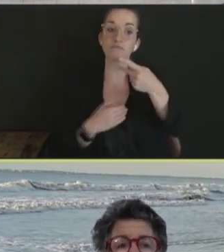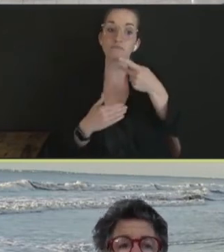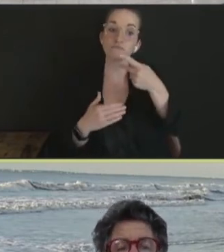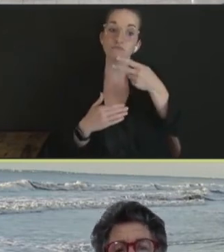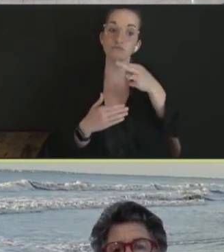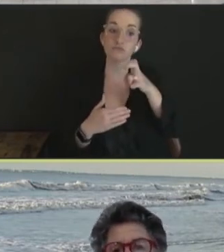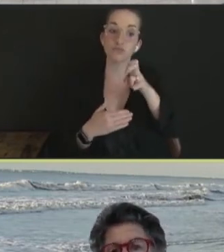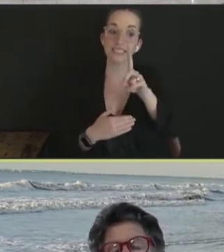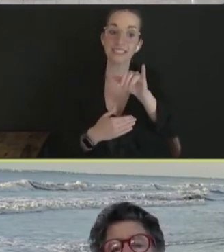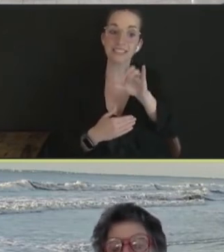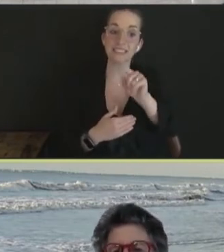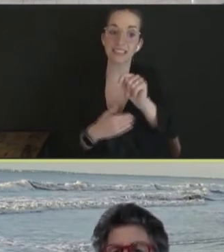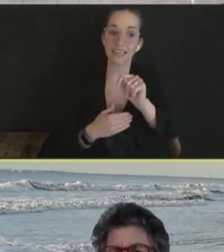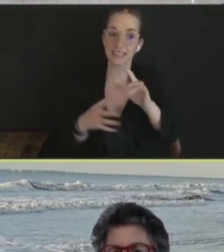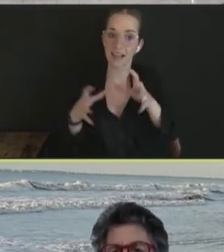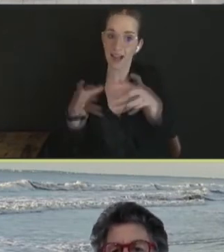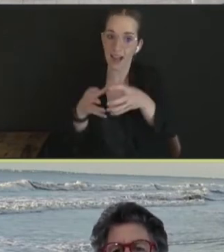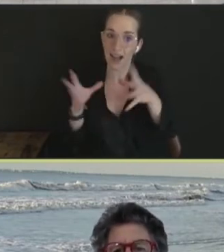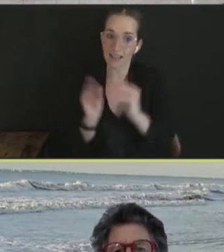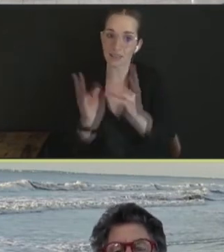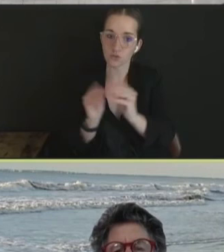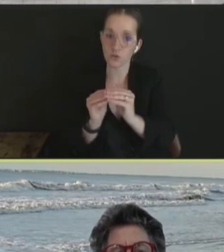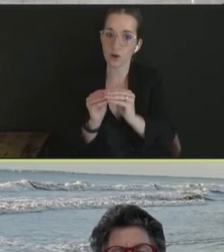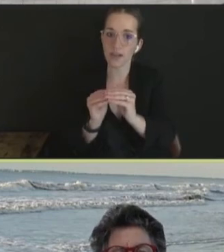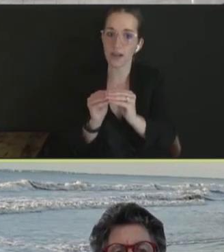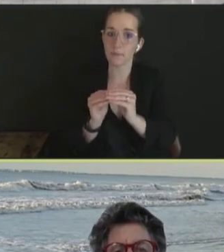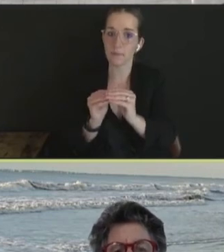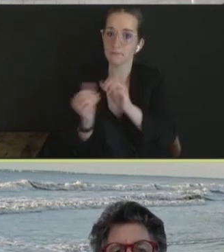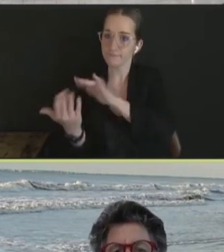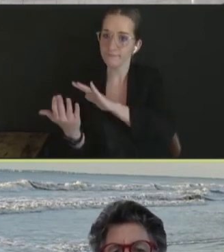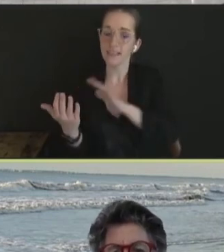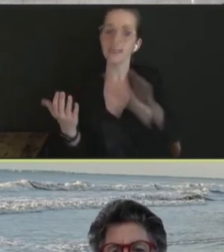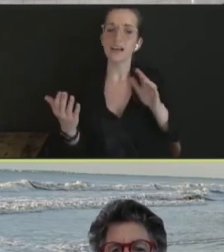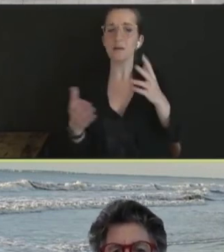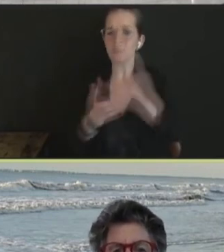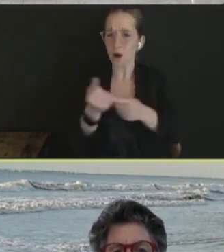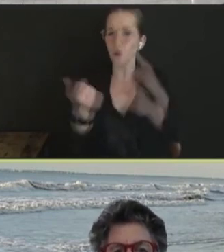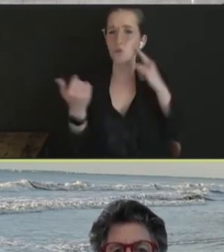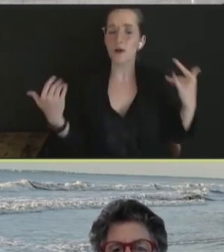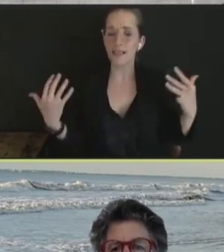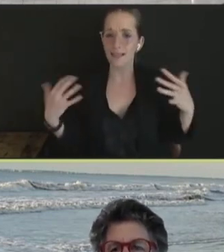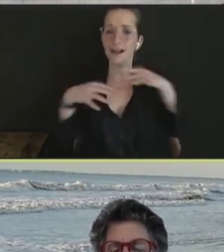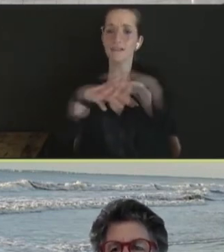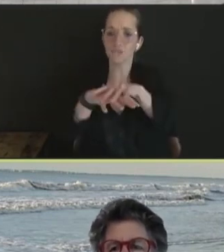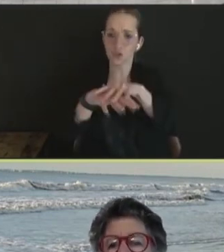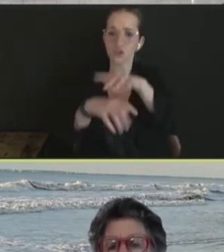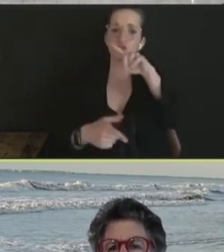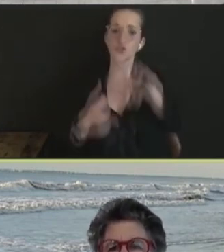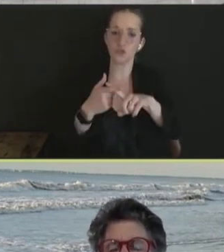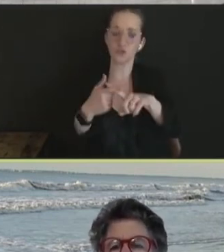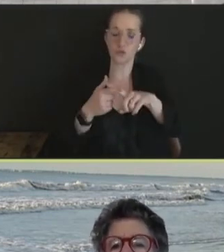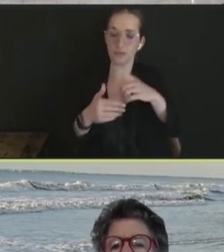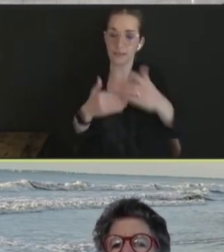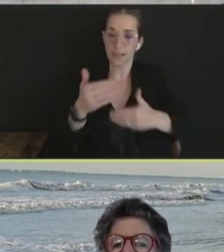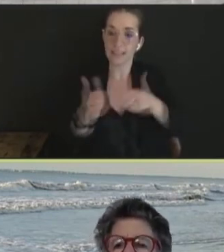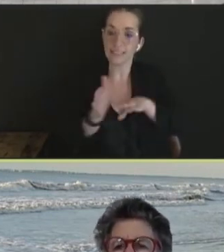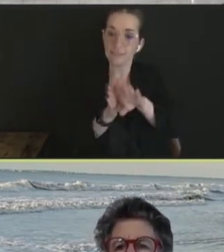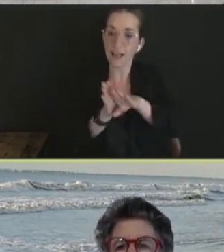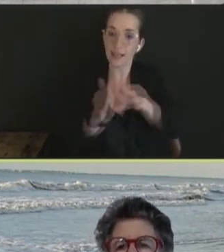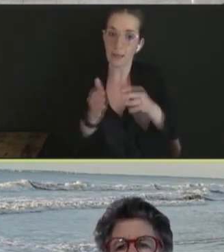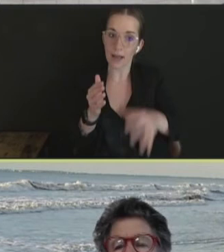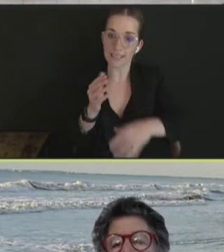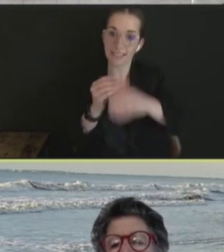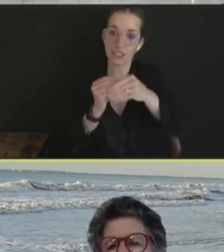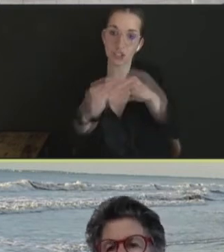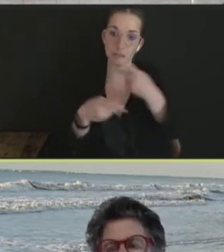on efforts both at NIH and at CEPI to develop additional products over time, both